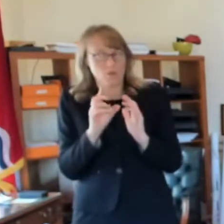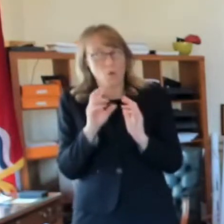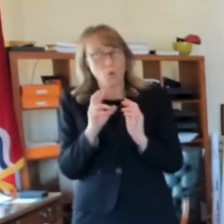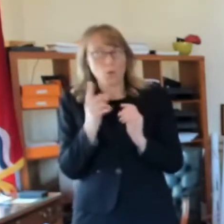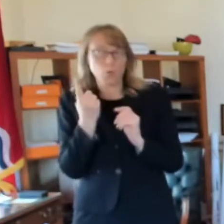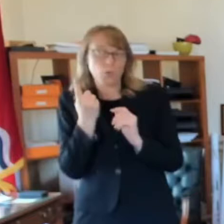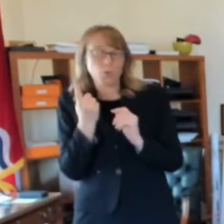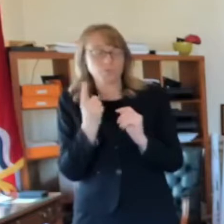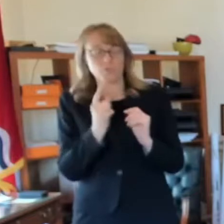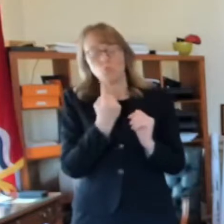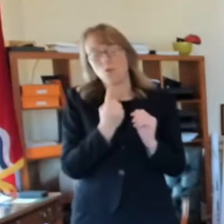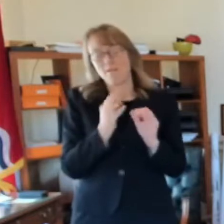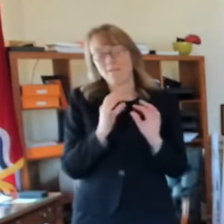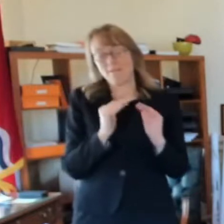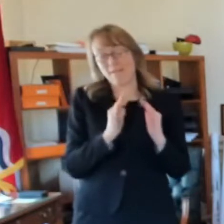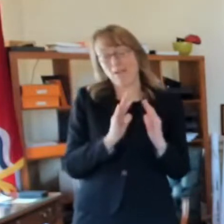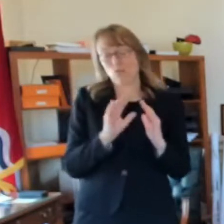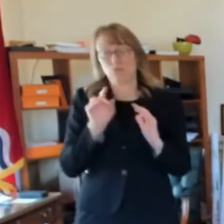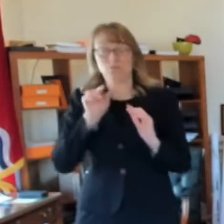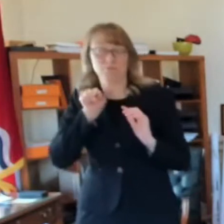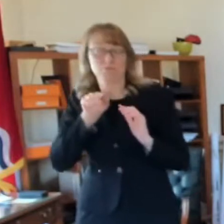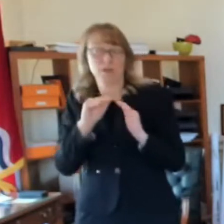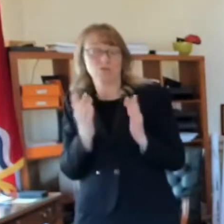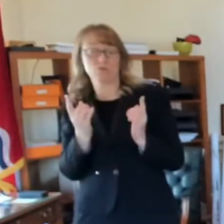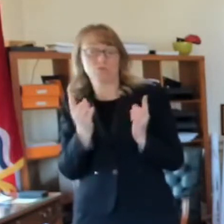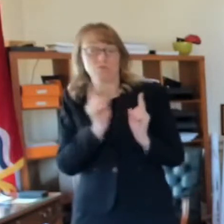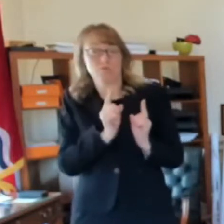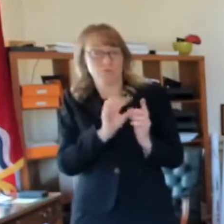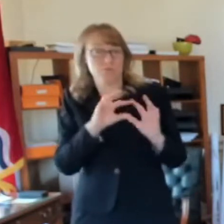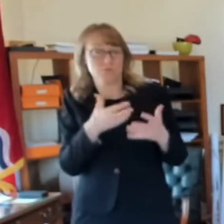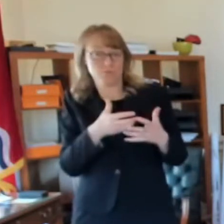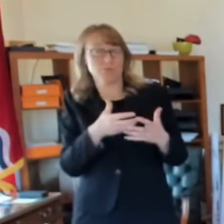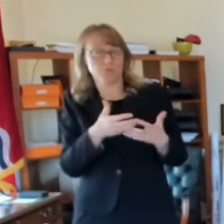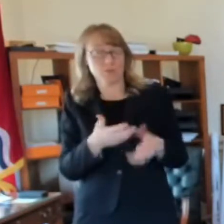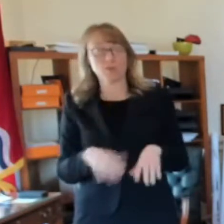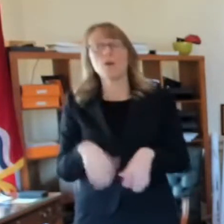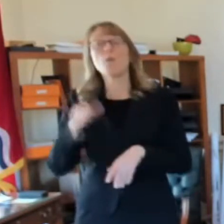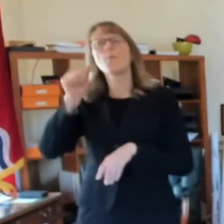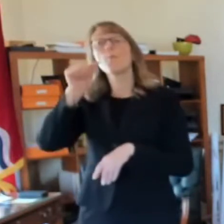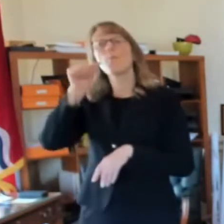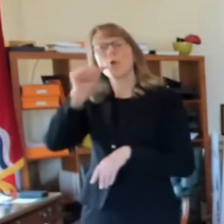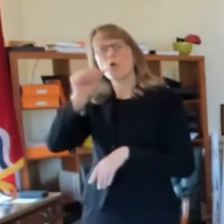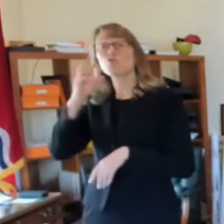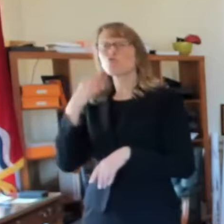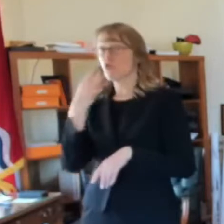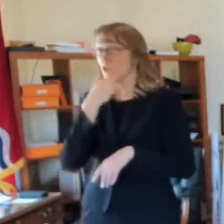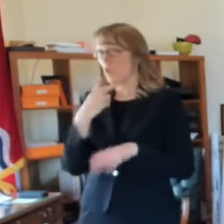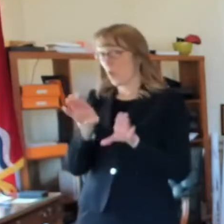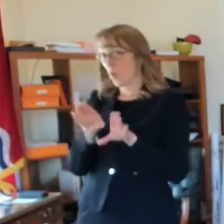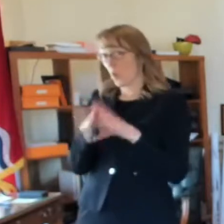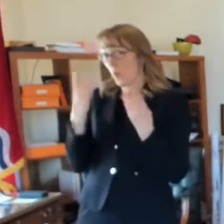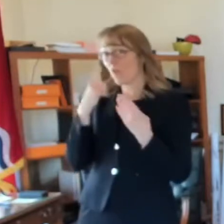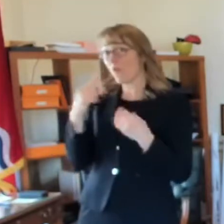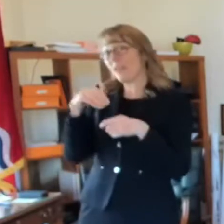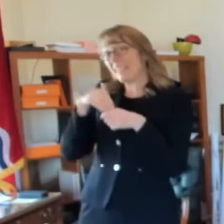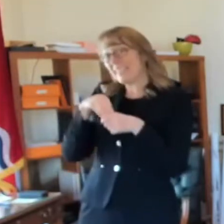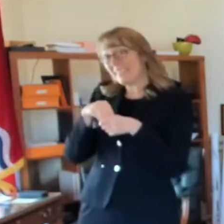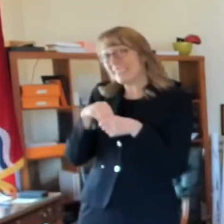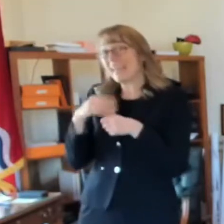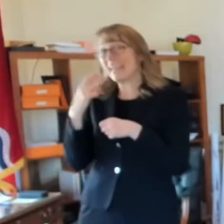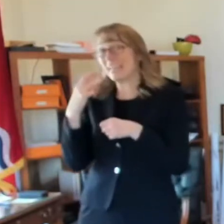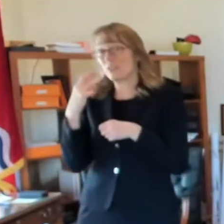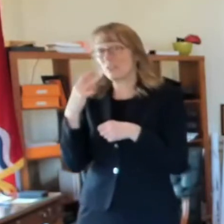wear your mask. Bars and restaurants in the city do remain open for indoor dining, but at only